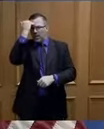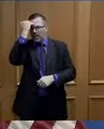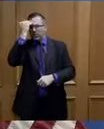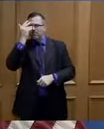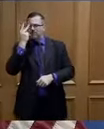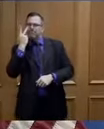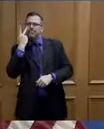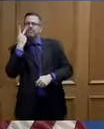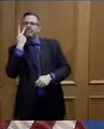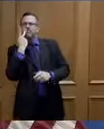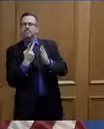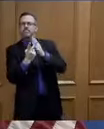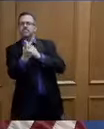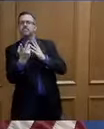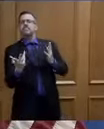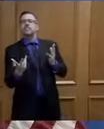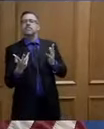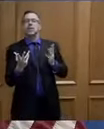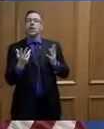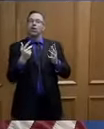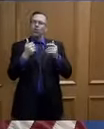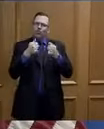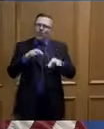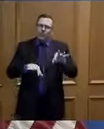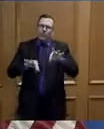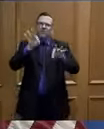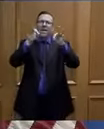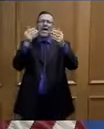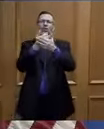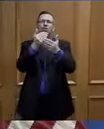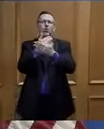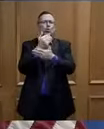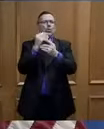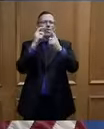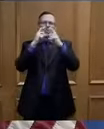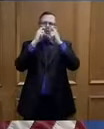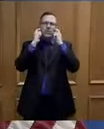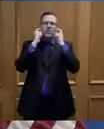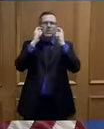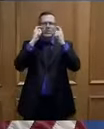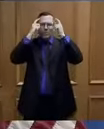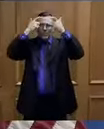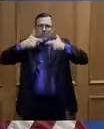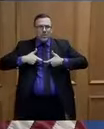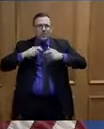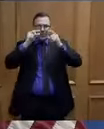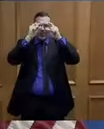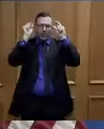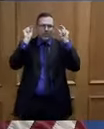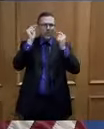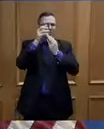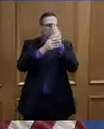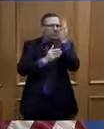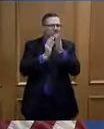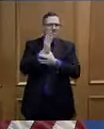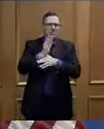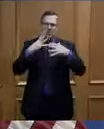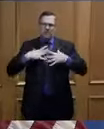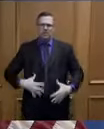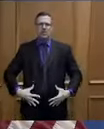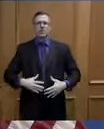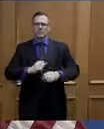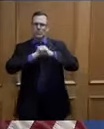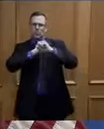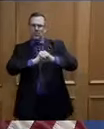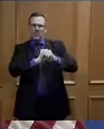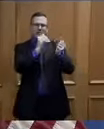we are opening up beds and finding new sources of PPE, and we are reducing regulations to allow for more healthcare providers.